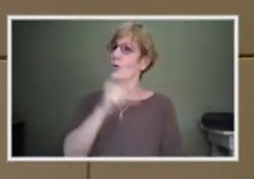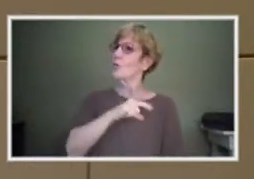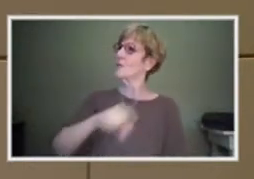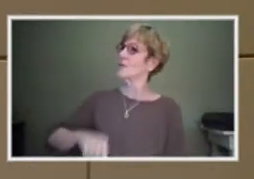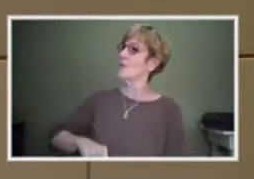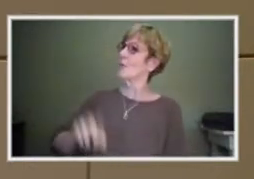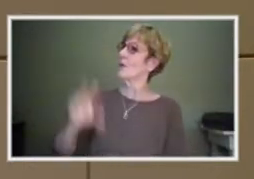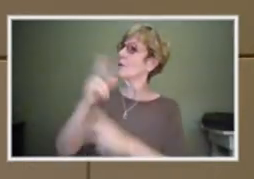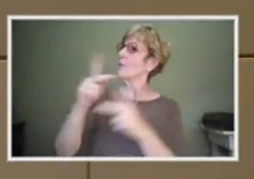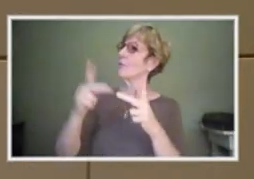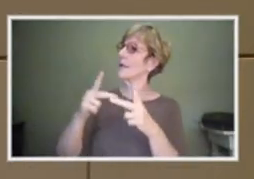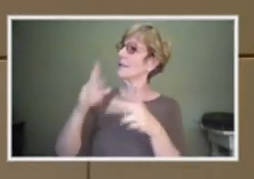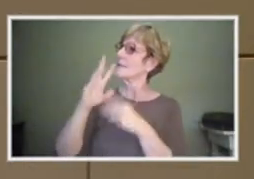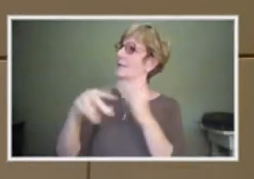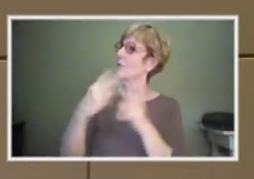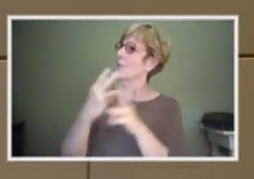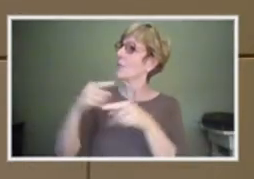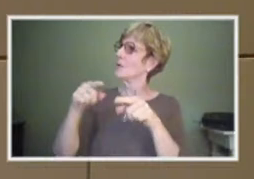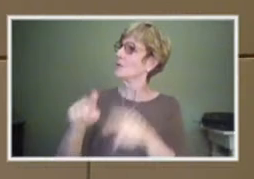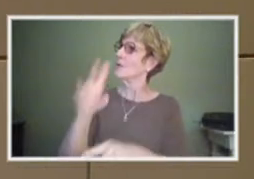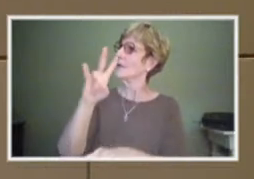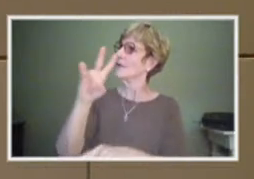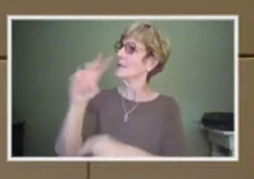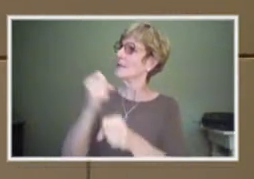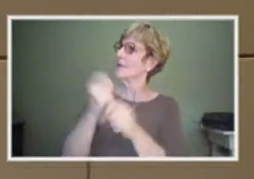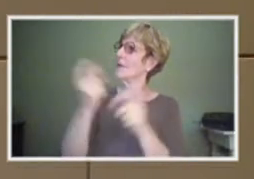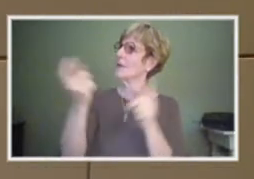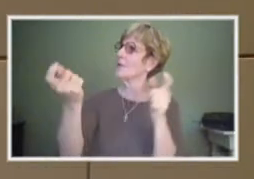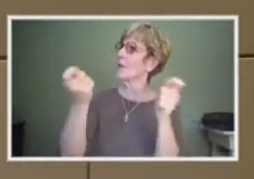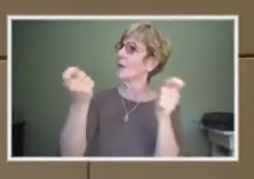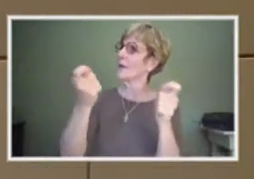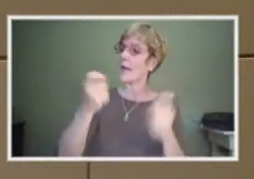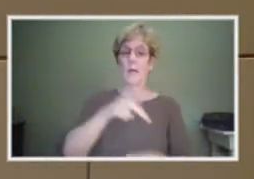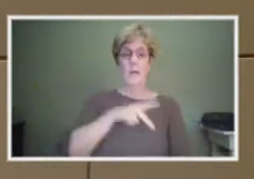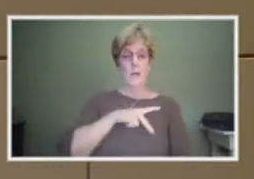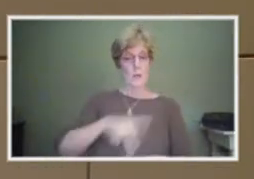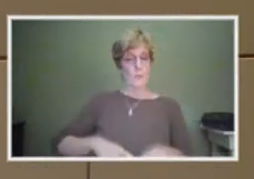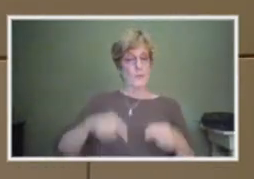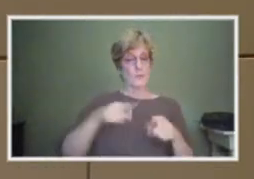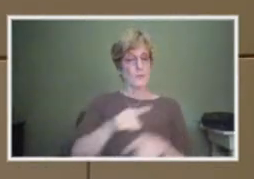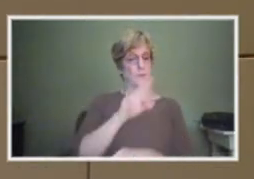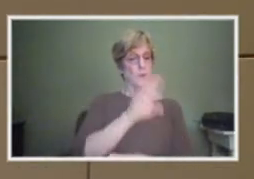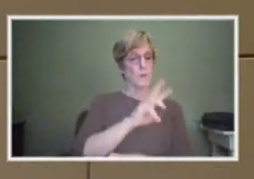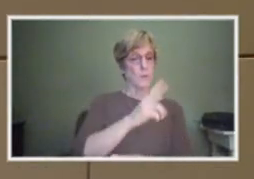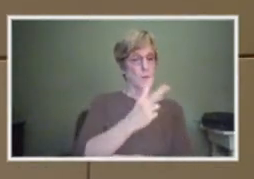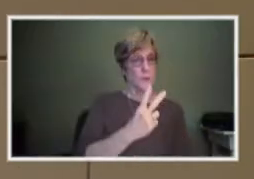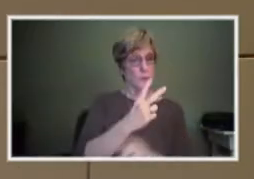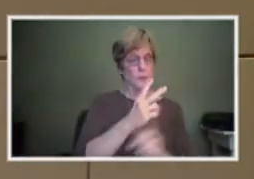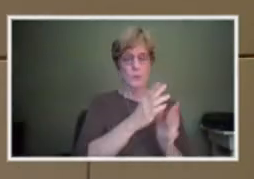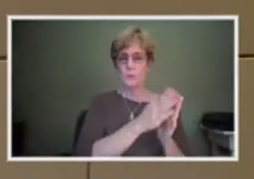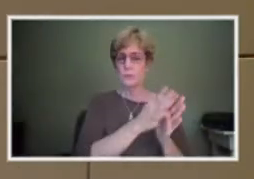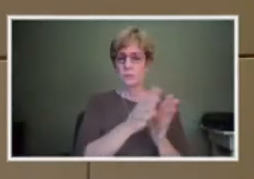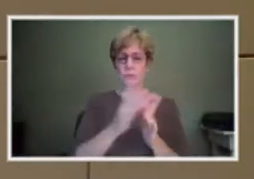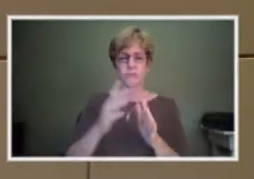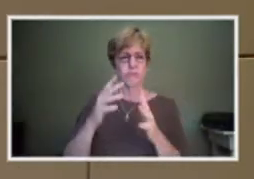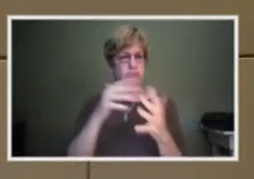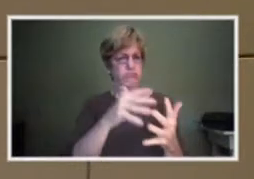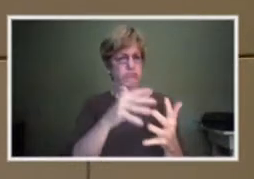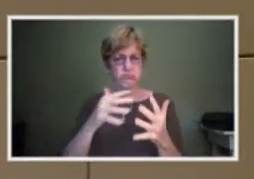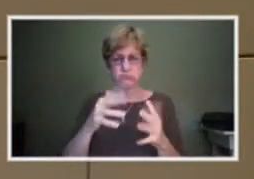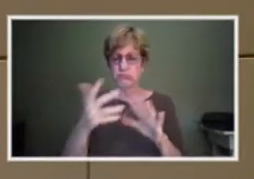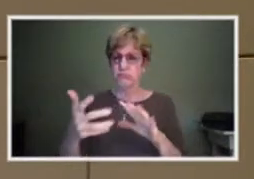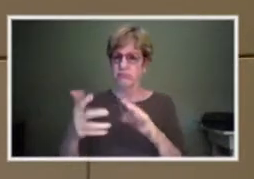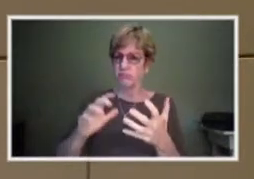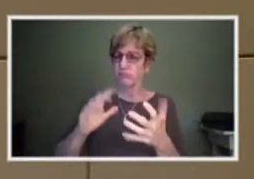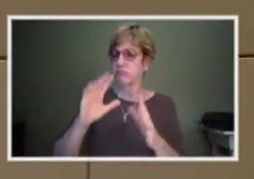world during her 70-year reign, starting as a princess during World War II through tumultuous times for her realm, the monarchy, and